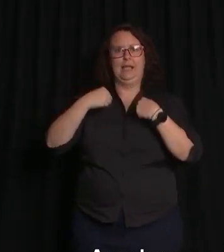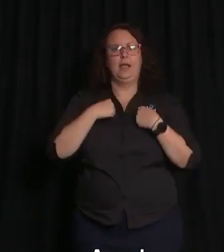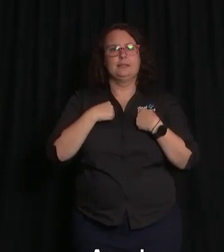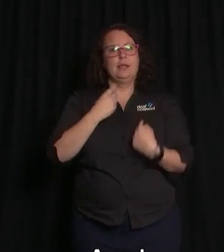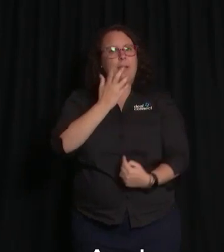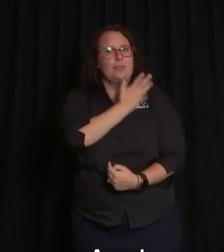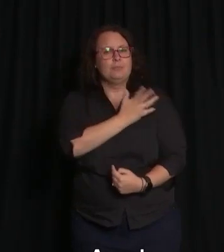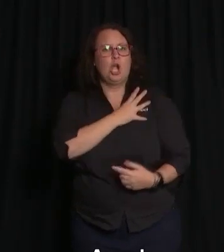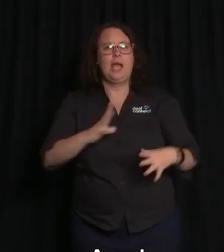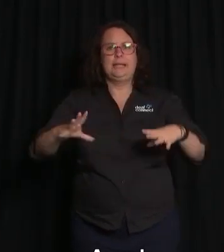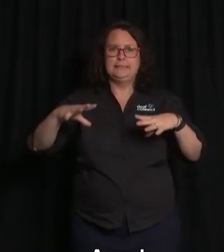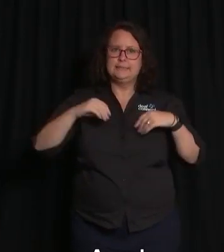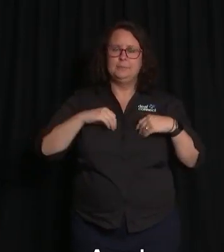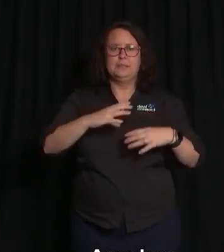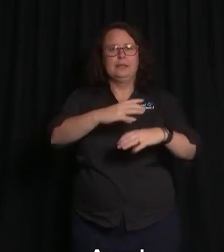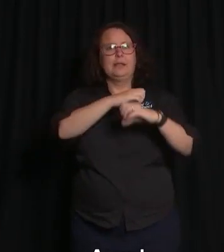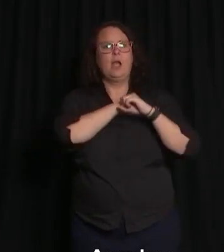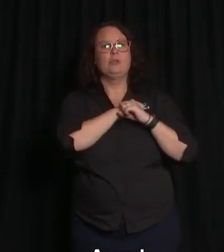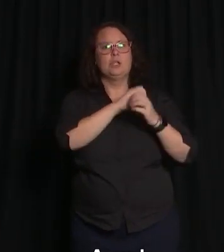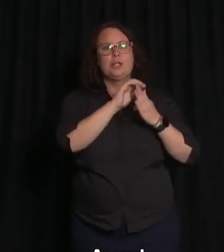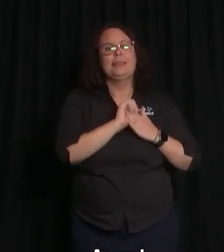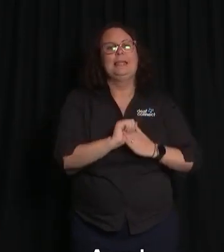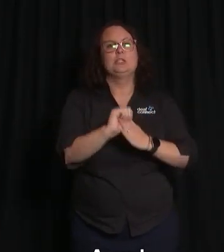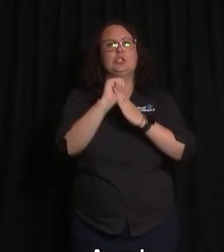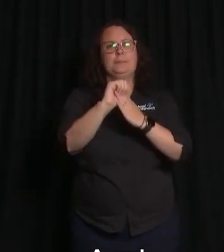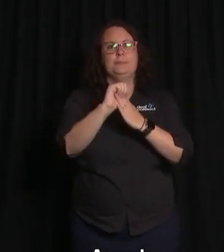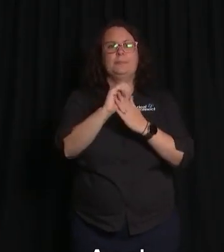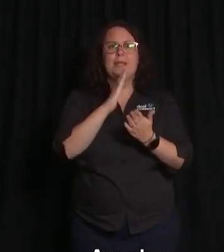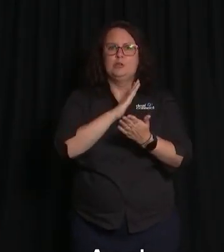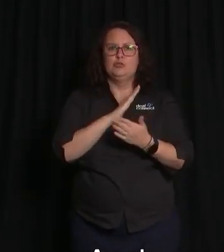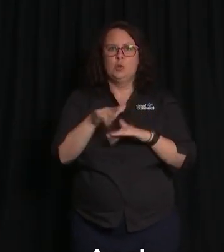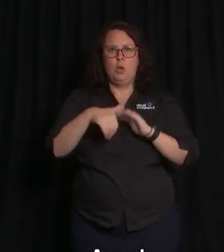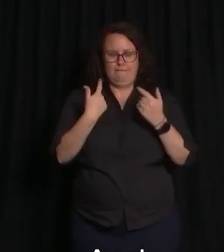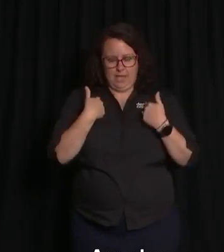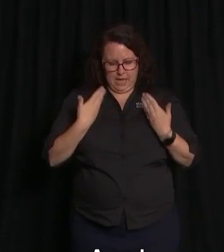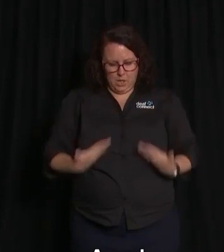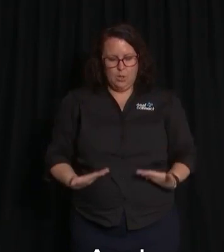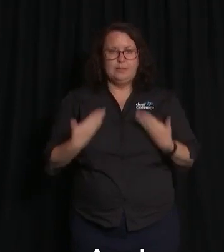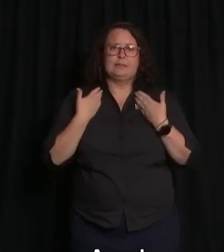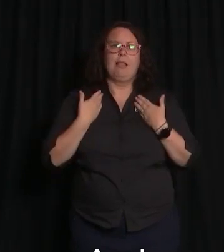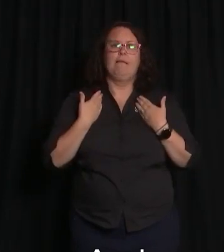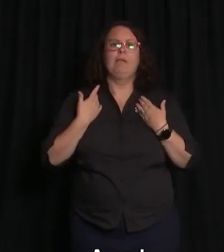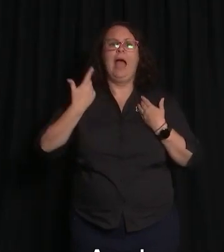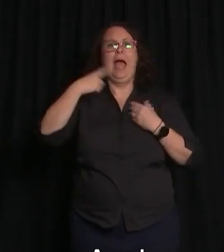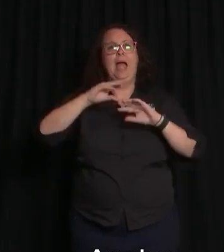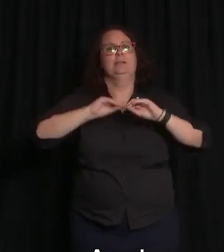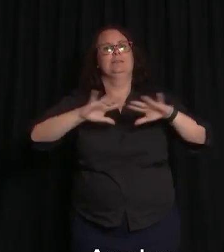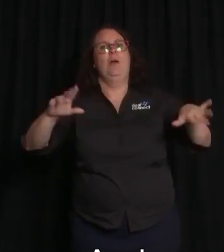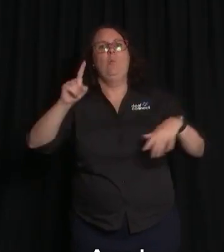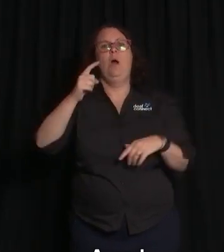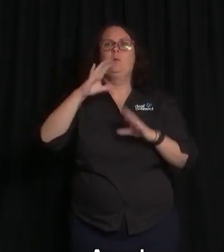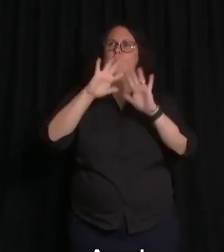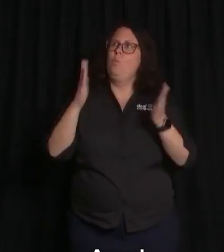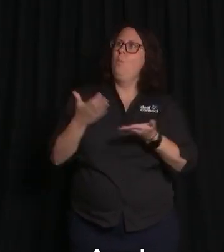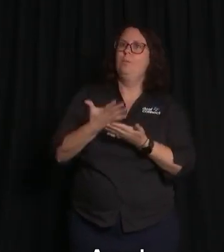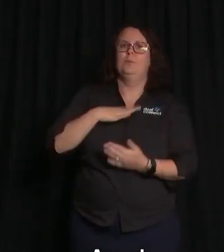It's about courage and leadership. It is about being true to ourselves and about living and breathing the image of the world that we want to see, the world we want to live